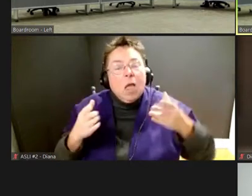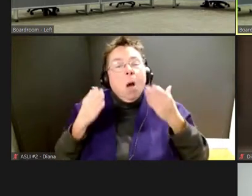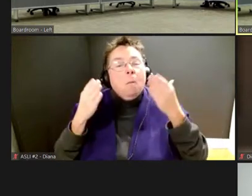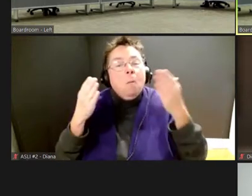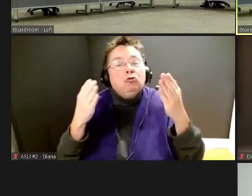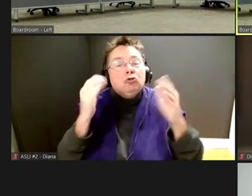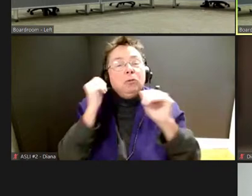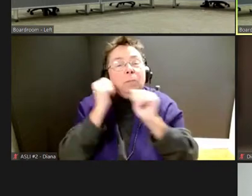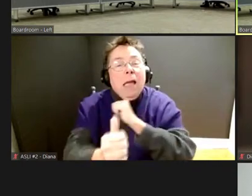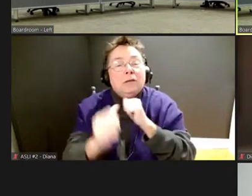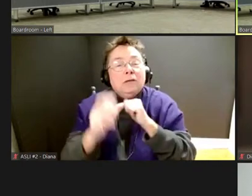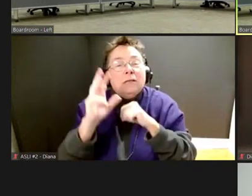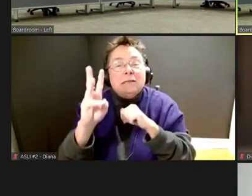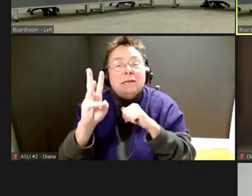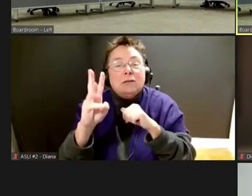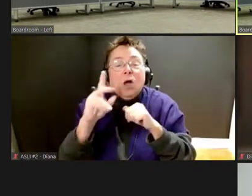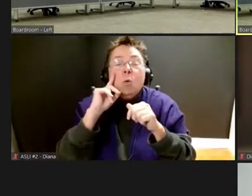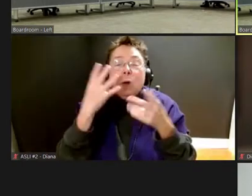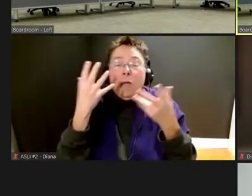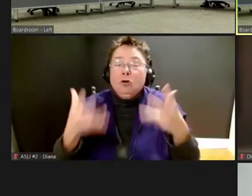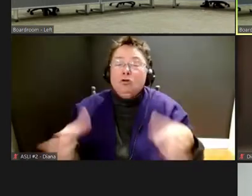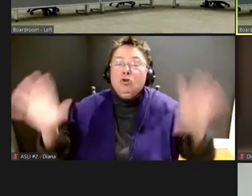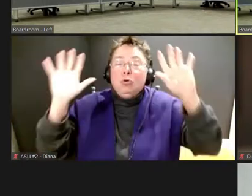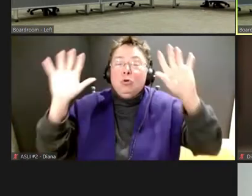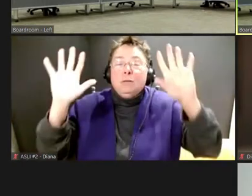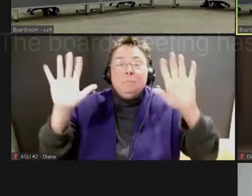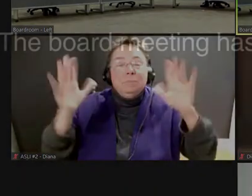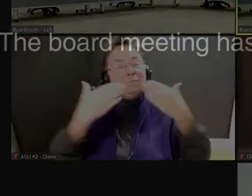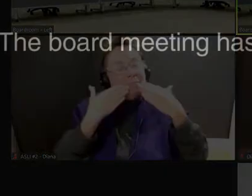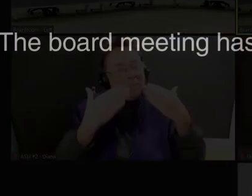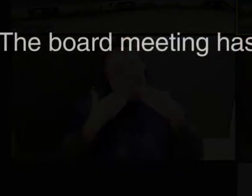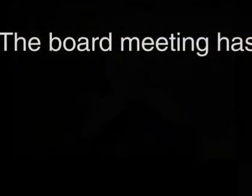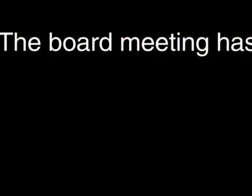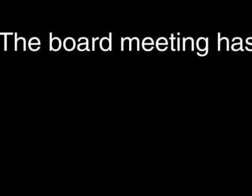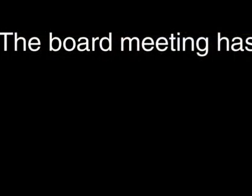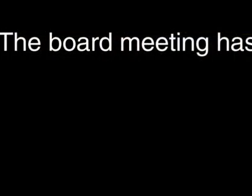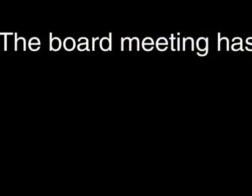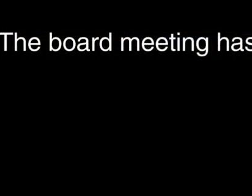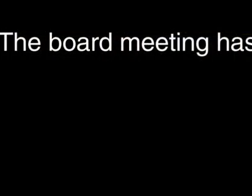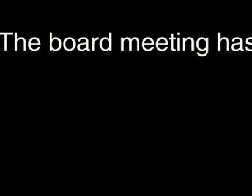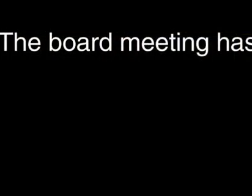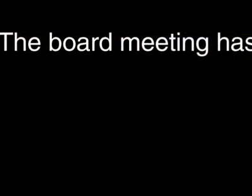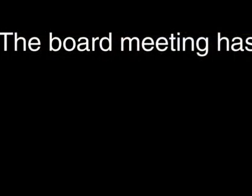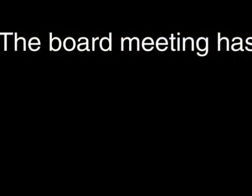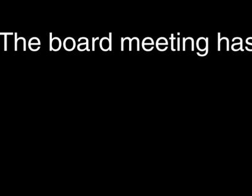with 6 yes votes. We are adjourned. Thank you, everyone. Thank you. Wonderful. Thank you.